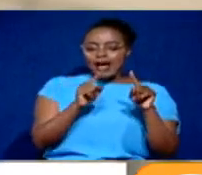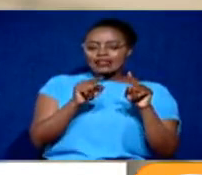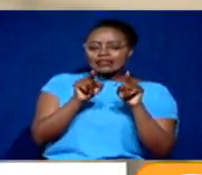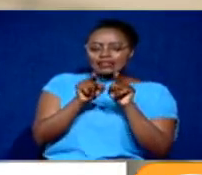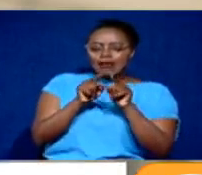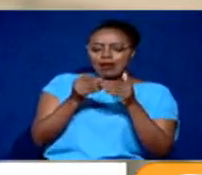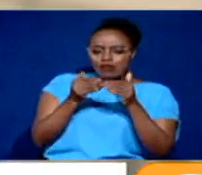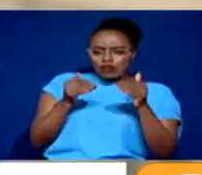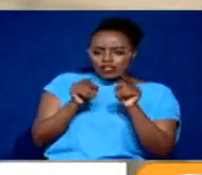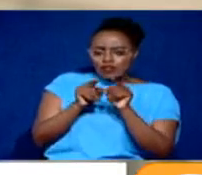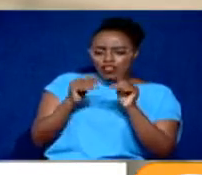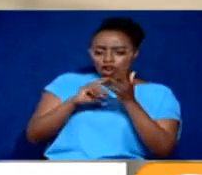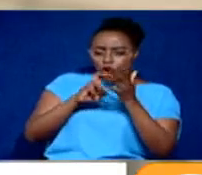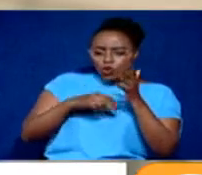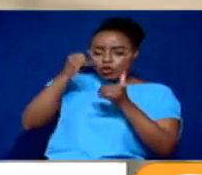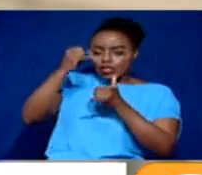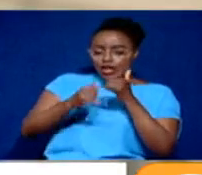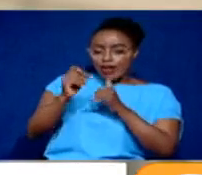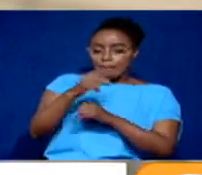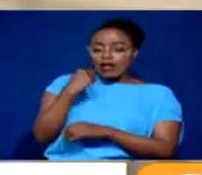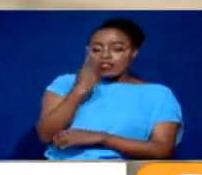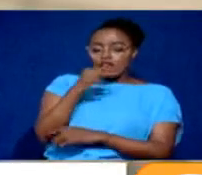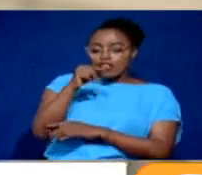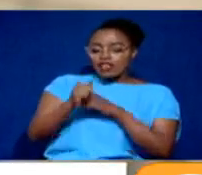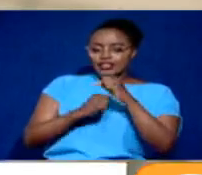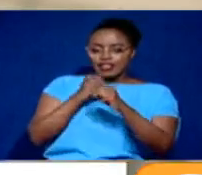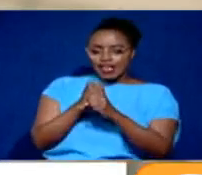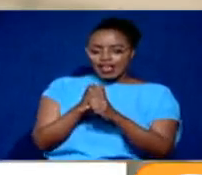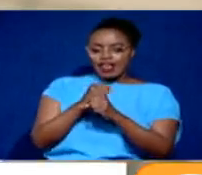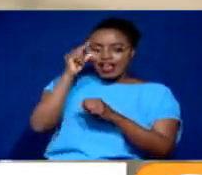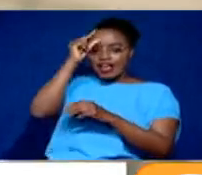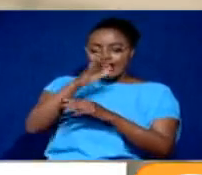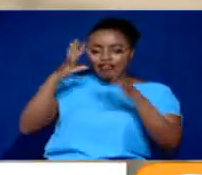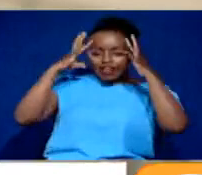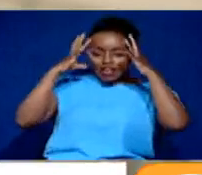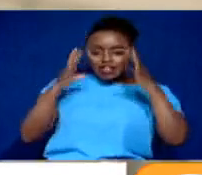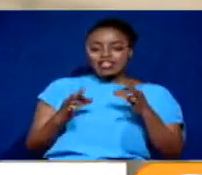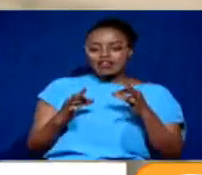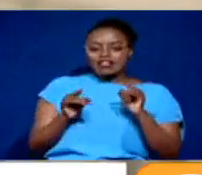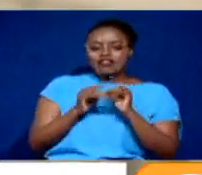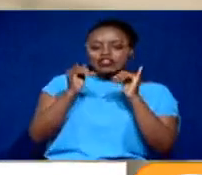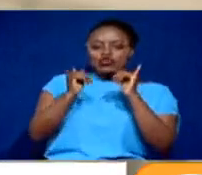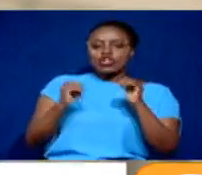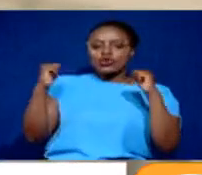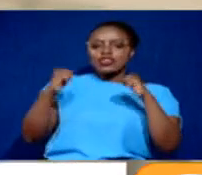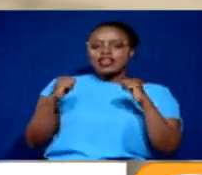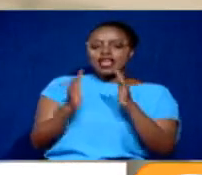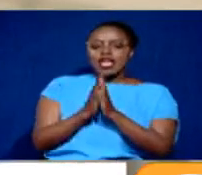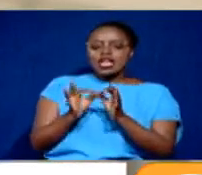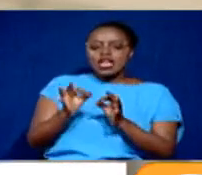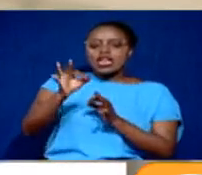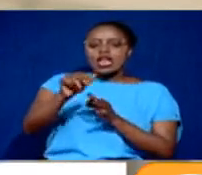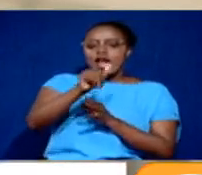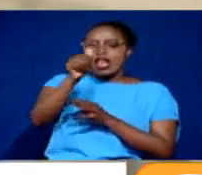just as the MES contract was ending in February this year, governors decided to renew the deal and extend it